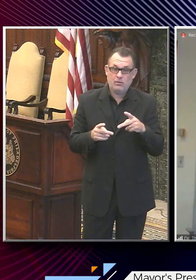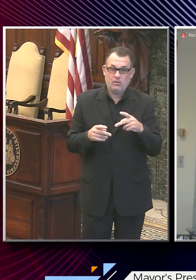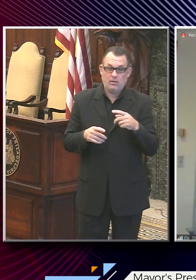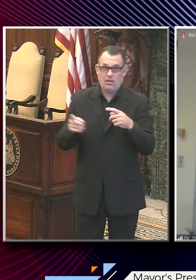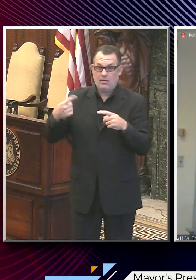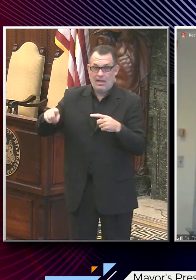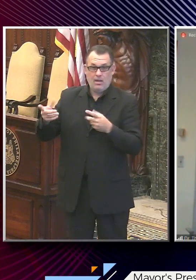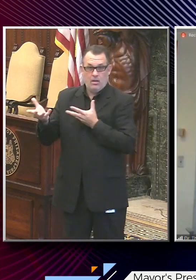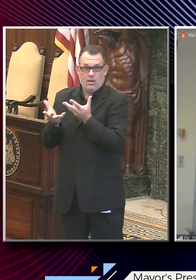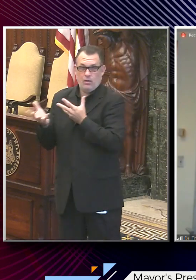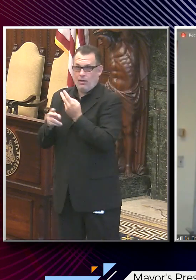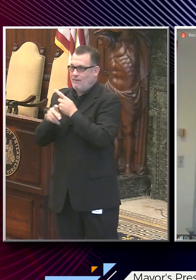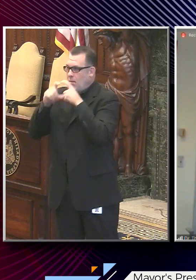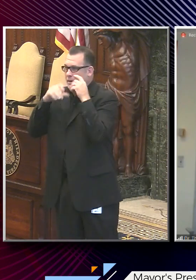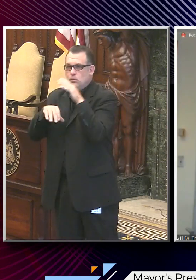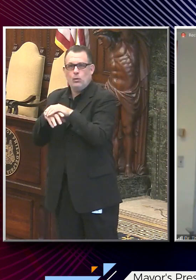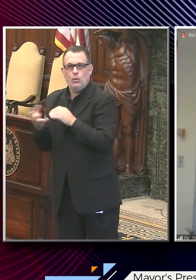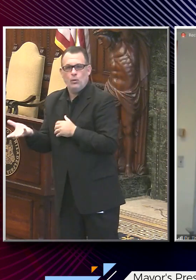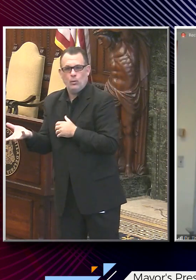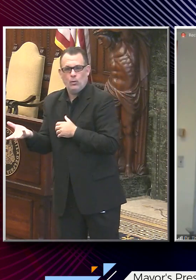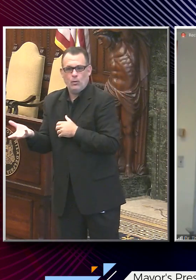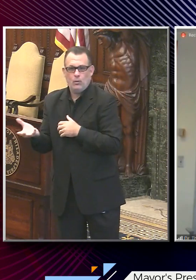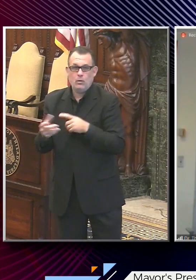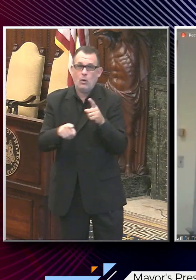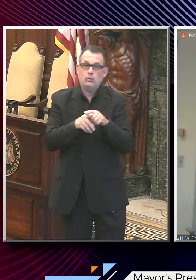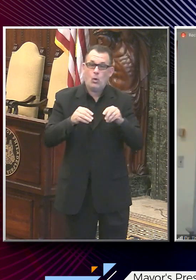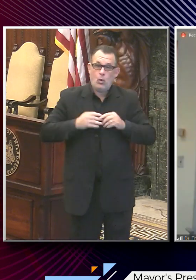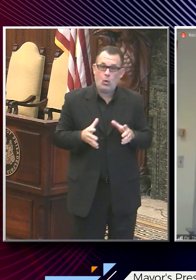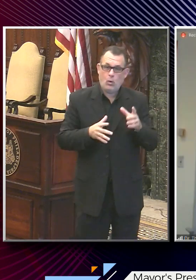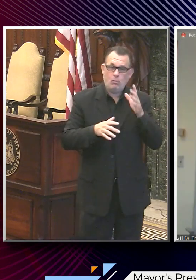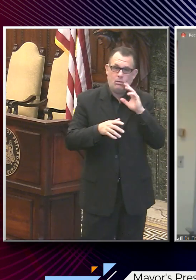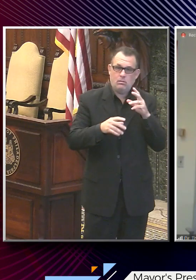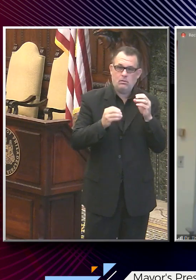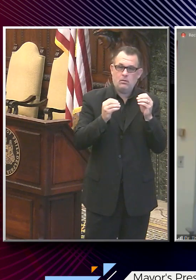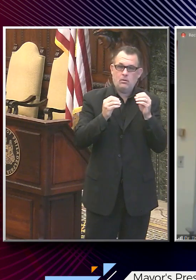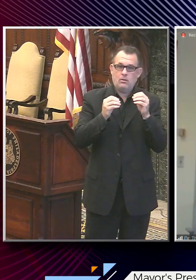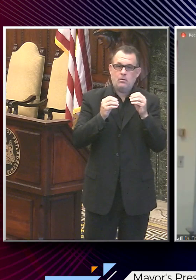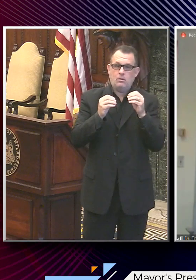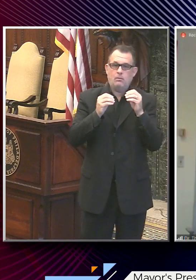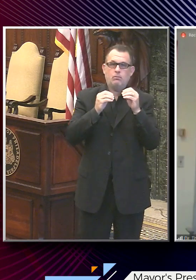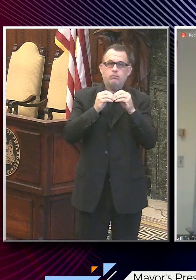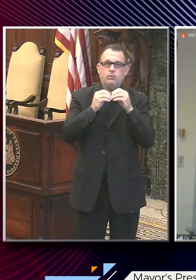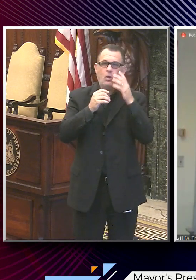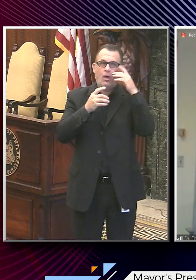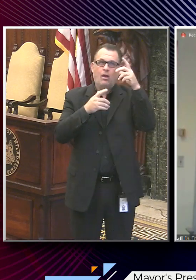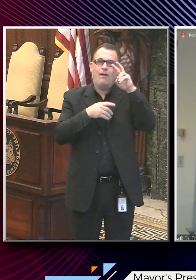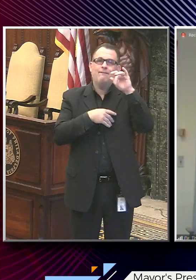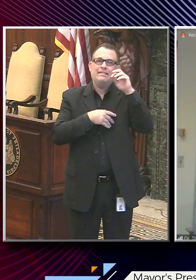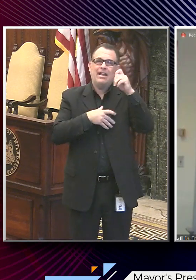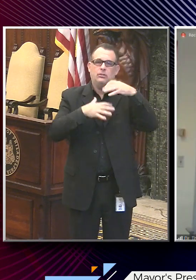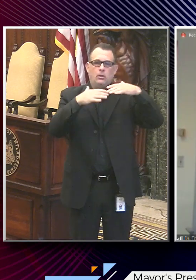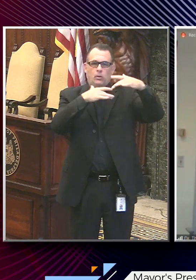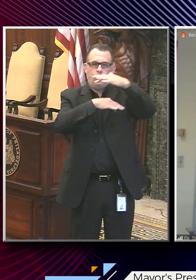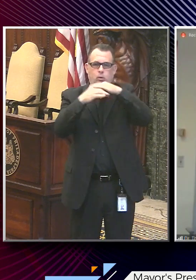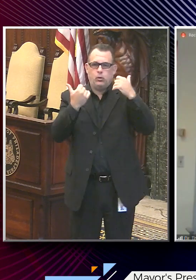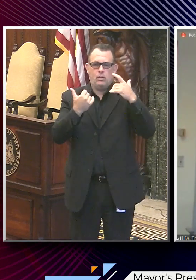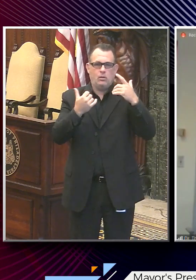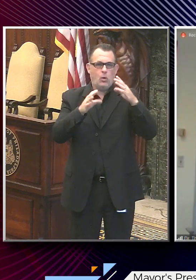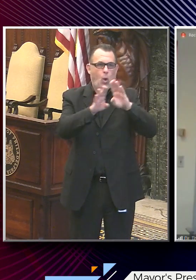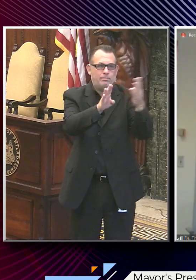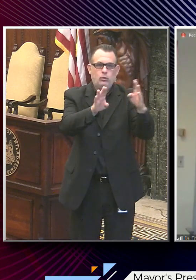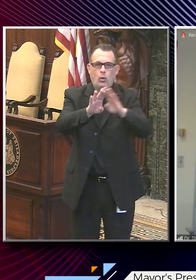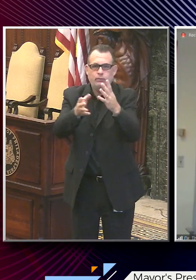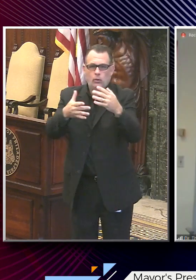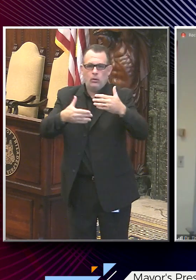We'll also be encouraging restaurant owners to improve the ventilation in their facilities, such as opening windows and doors or optimizing